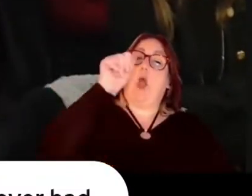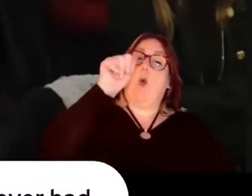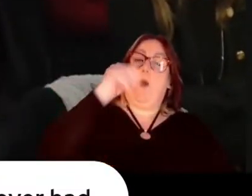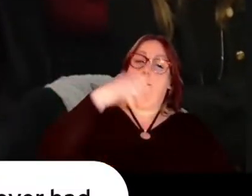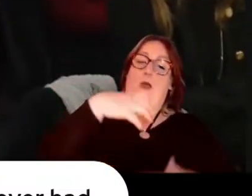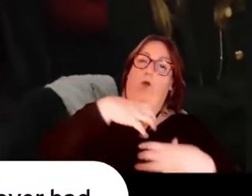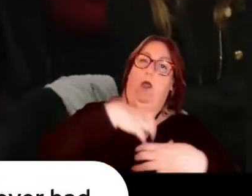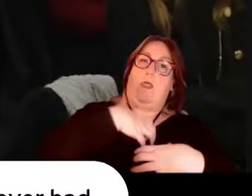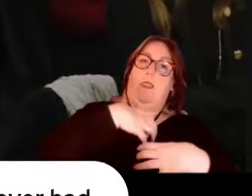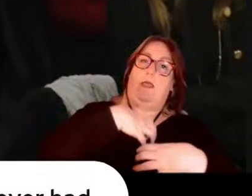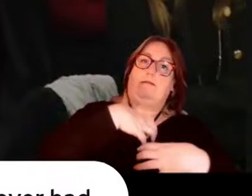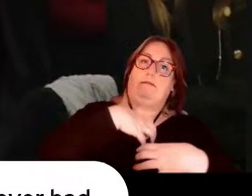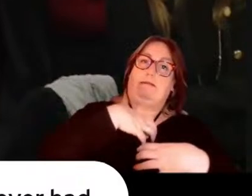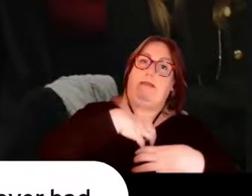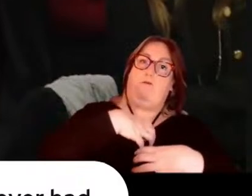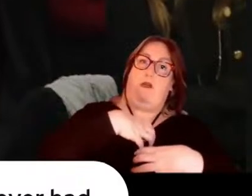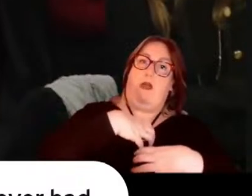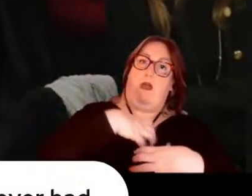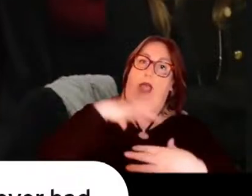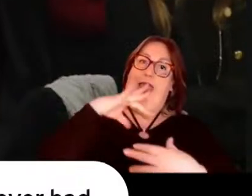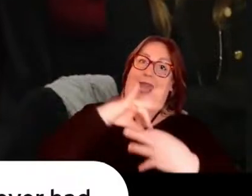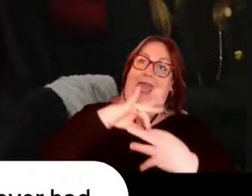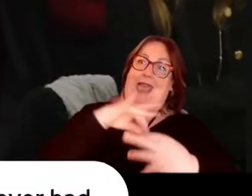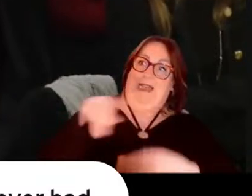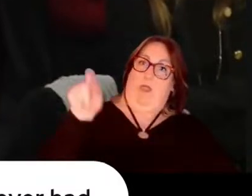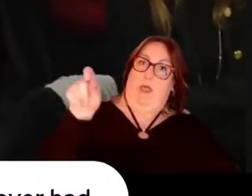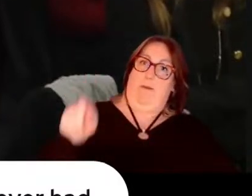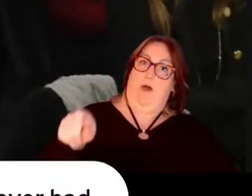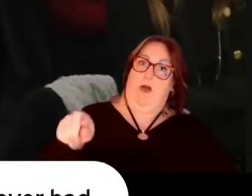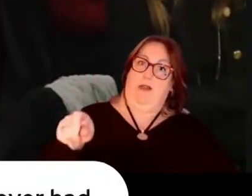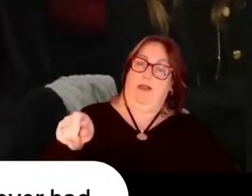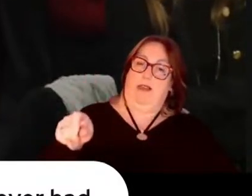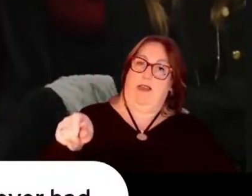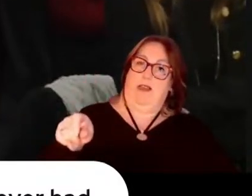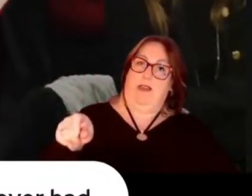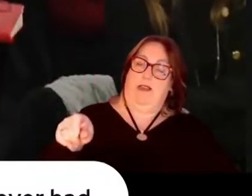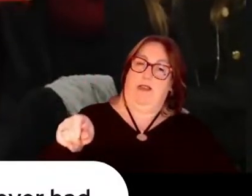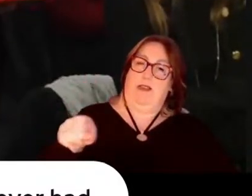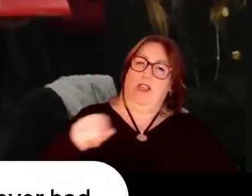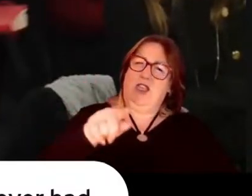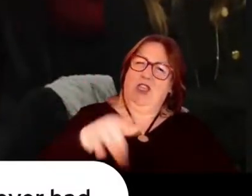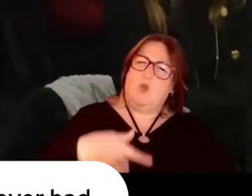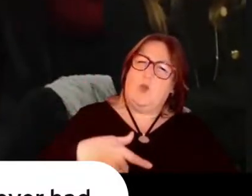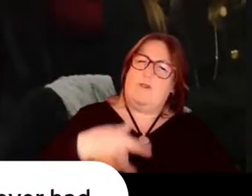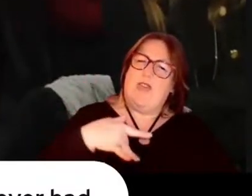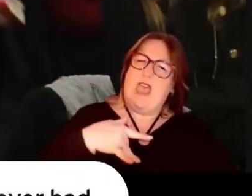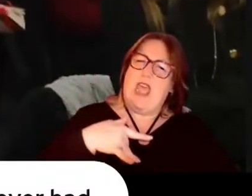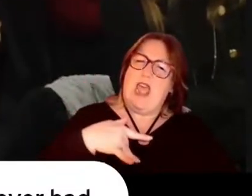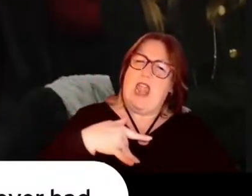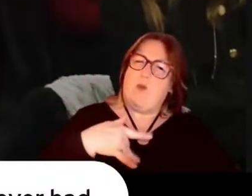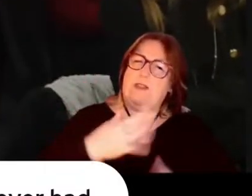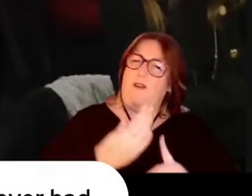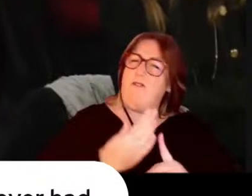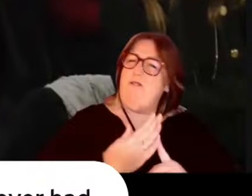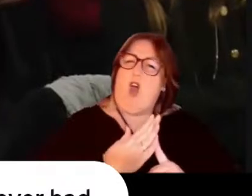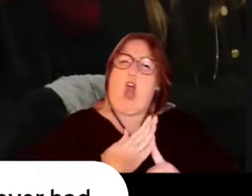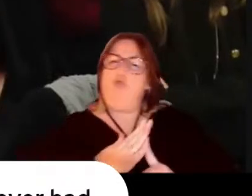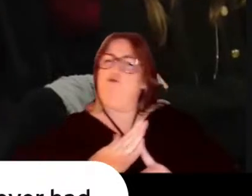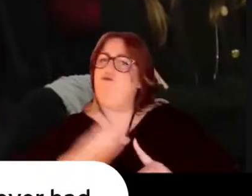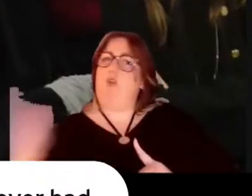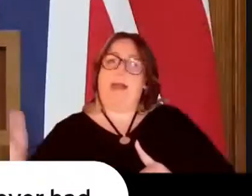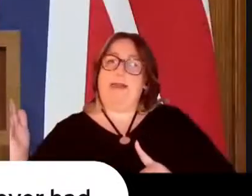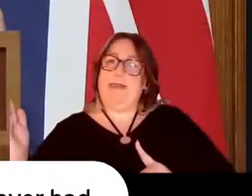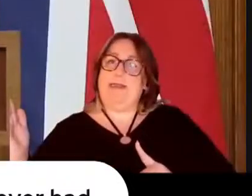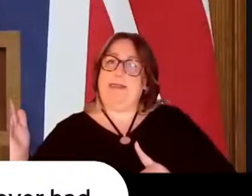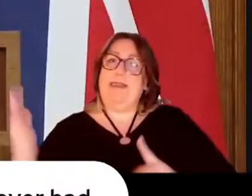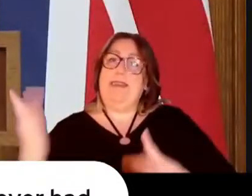regret blaming the far right for all those protests last summer? Was it a far right issue, or were some people entitled to be concerned and upset, not the rioters,